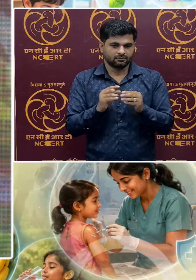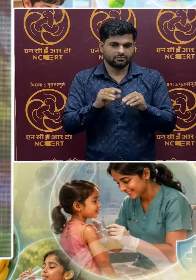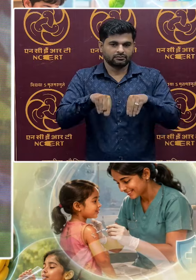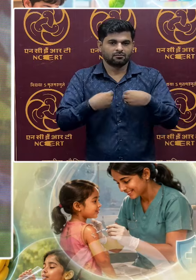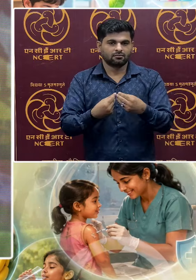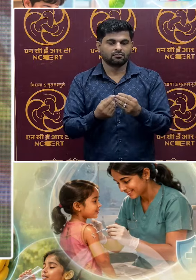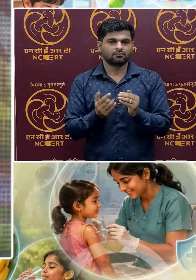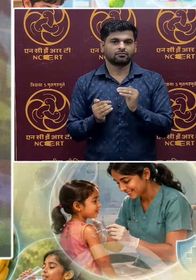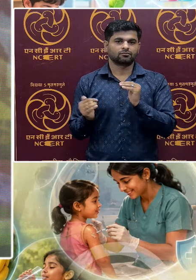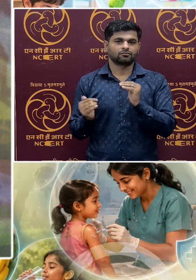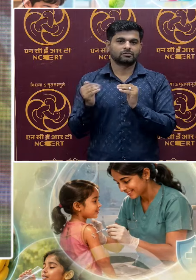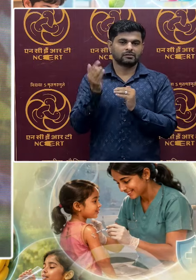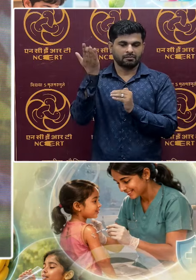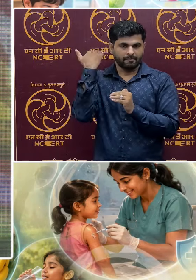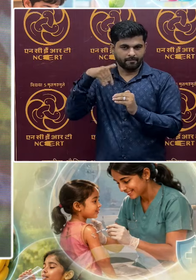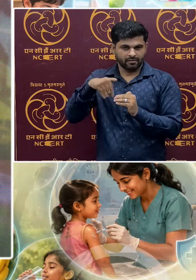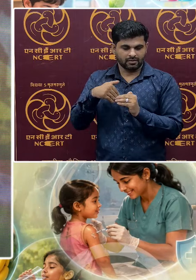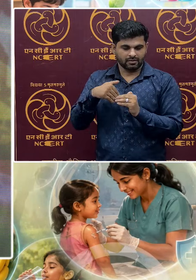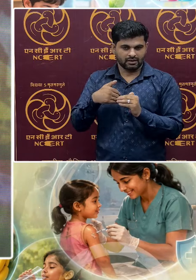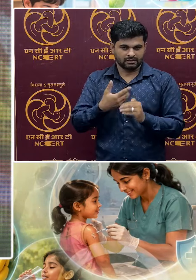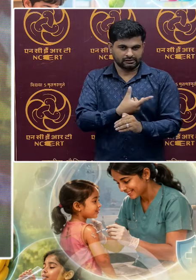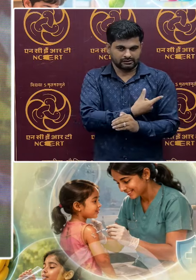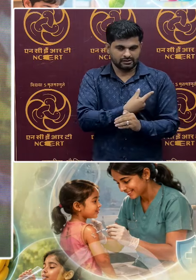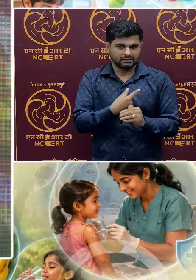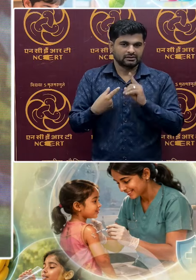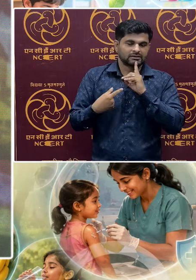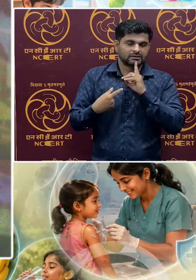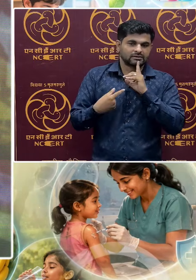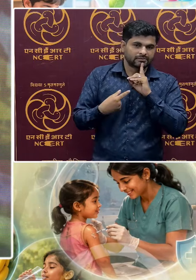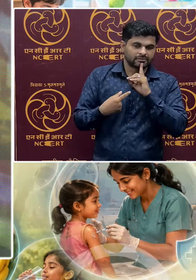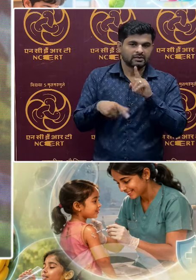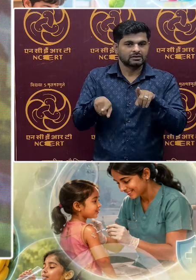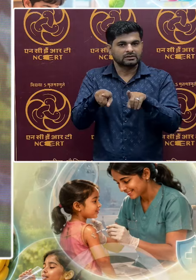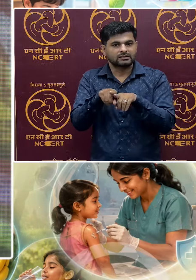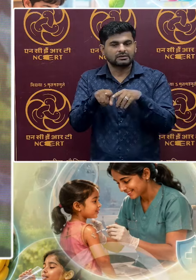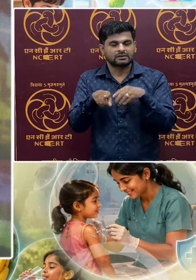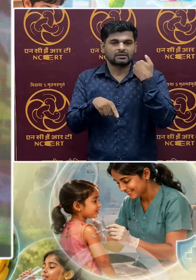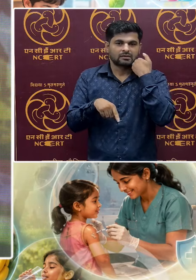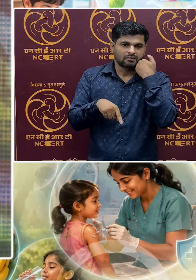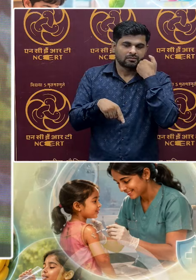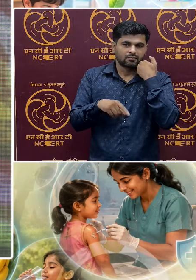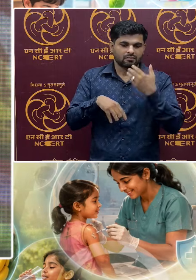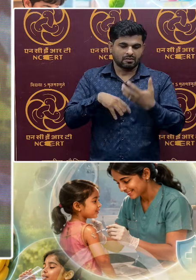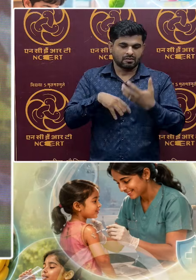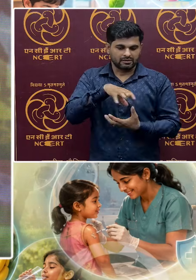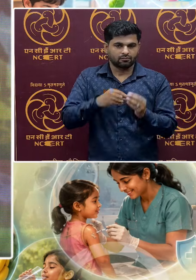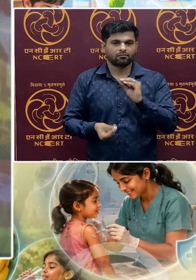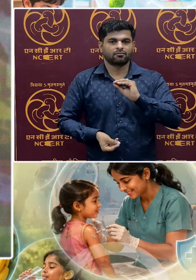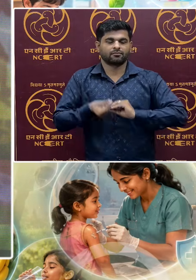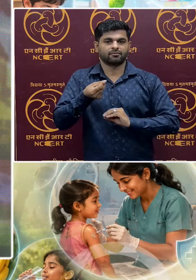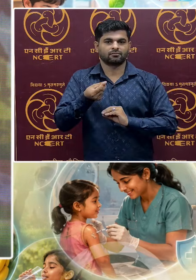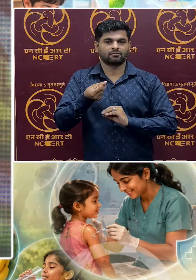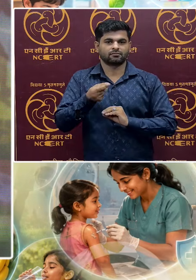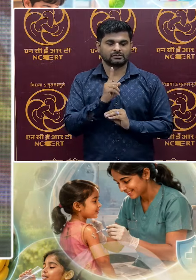giving the one which gives slight pain and fever gives you better immunity than the one which